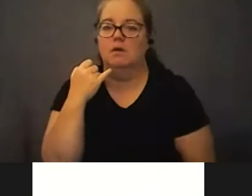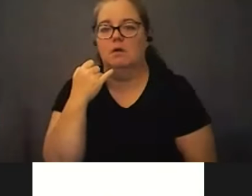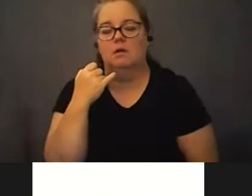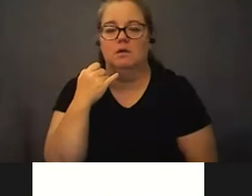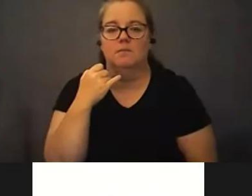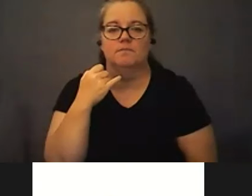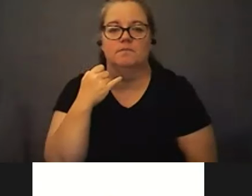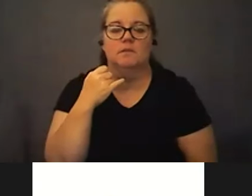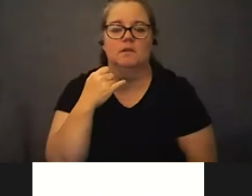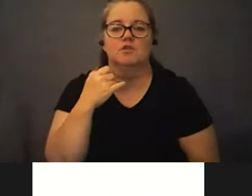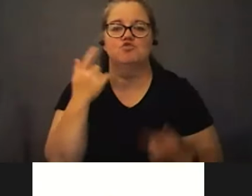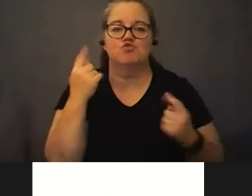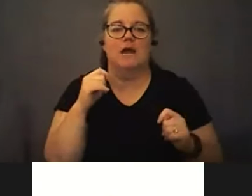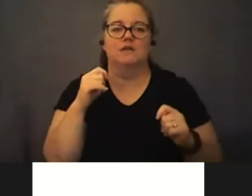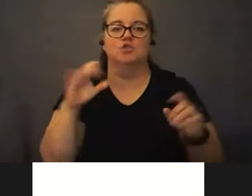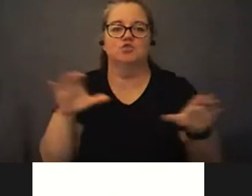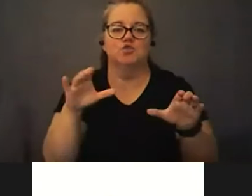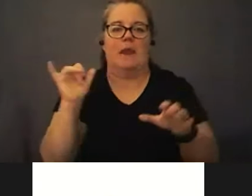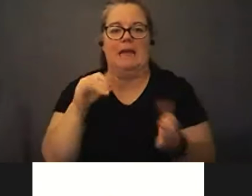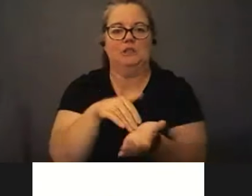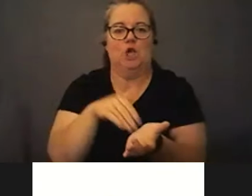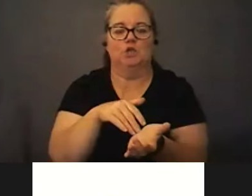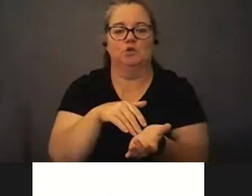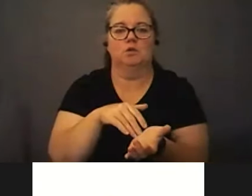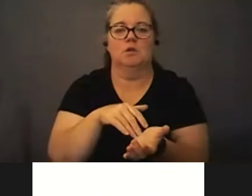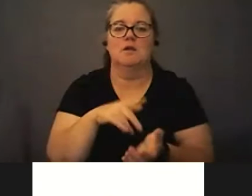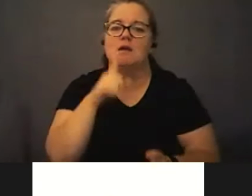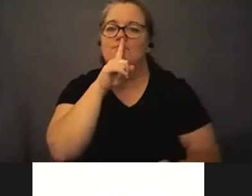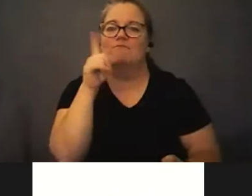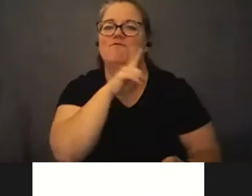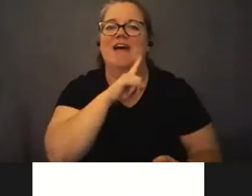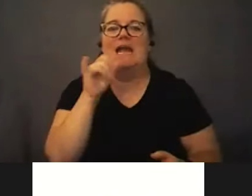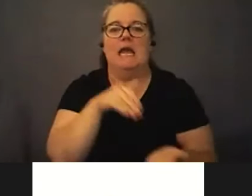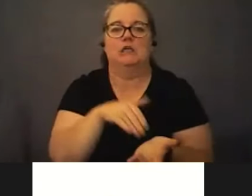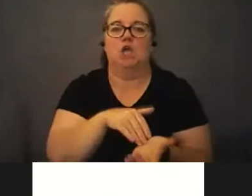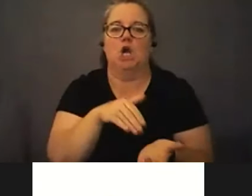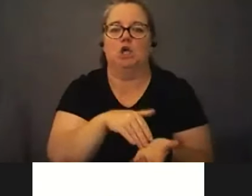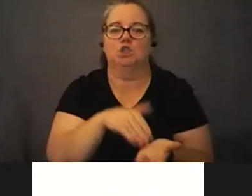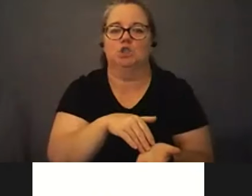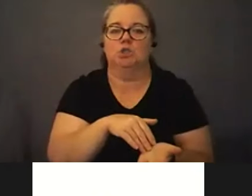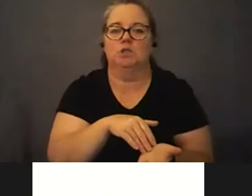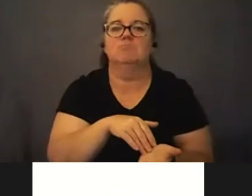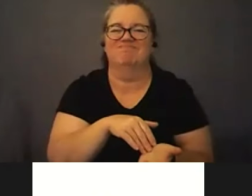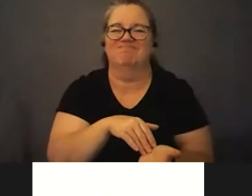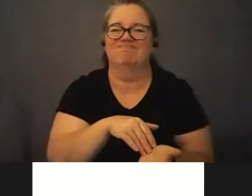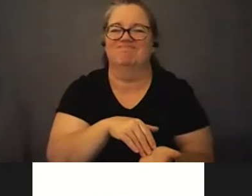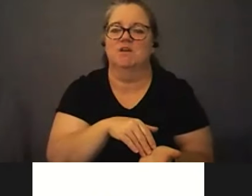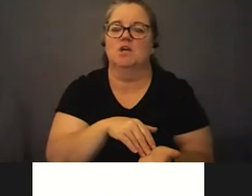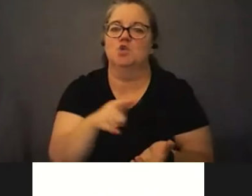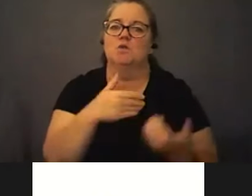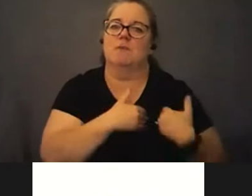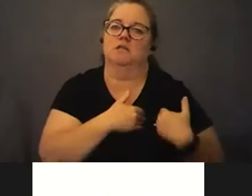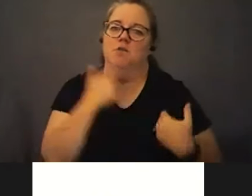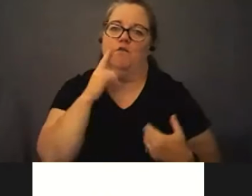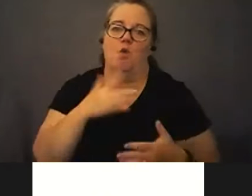level of ability. So if you're a regular person that does not have a medical license and you're like, oh, I saw